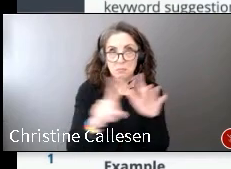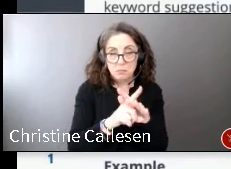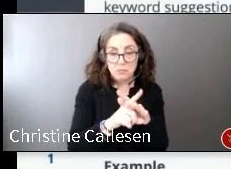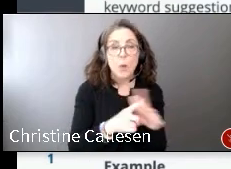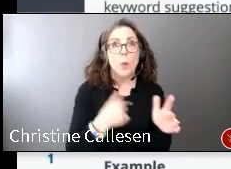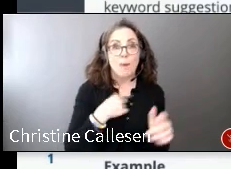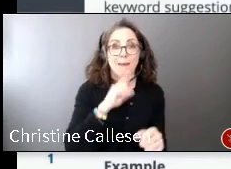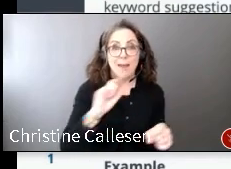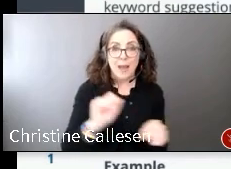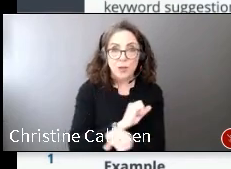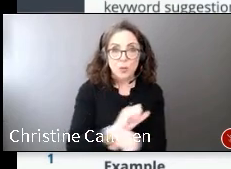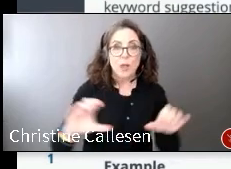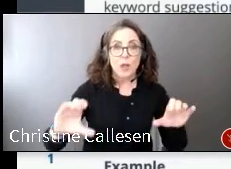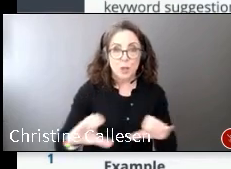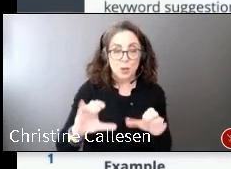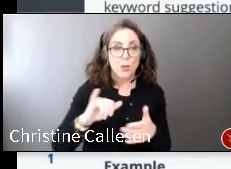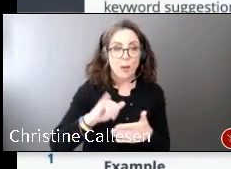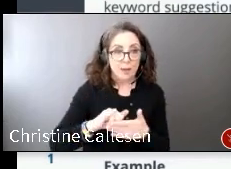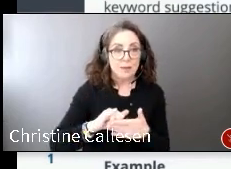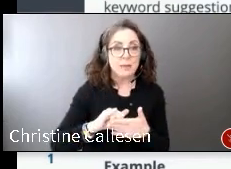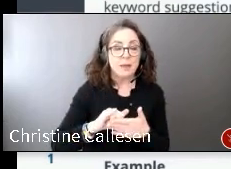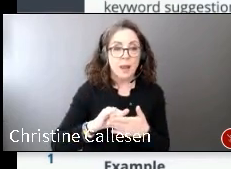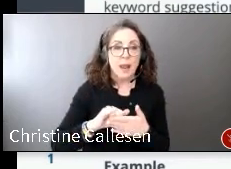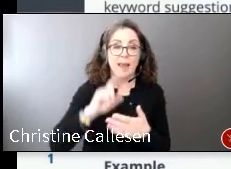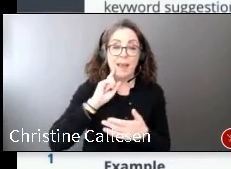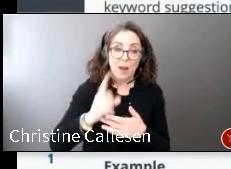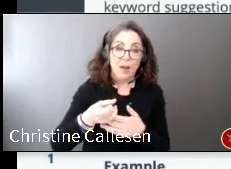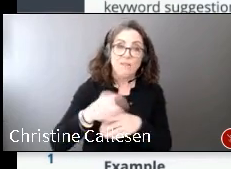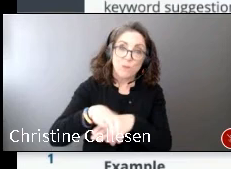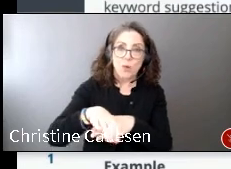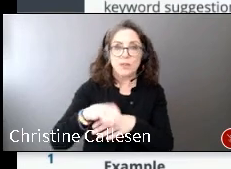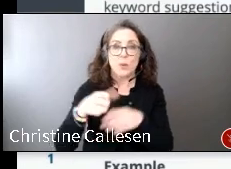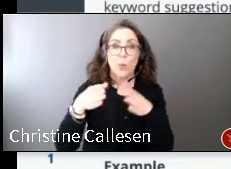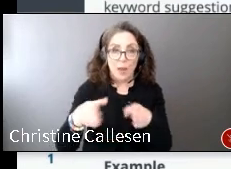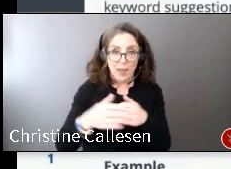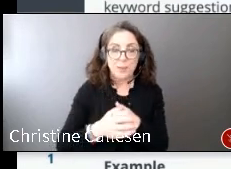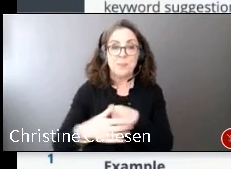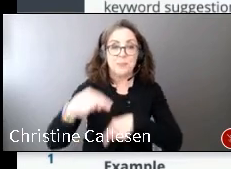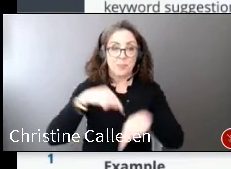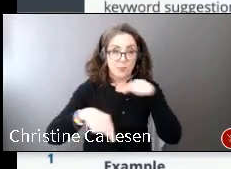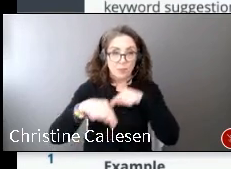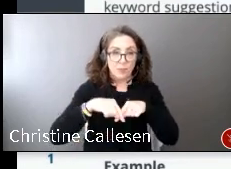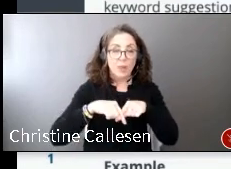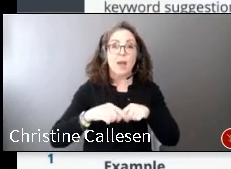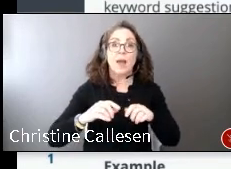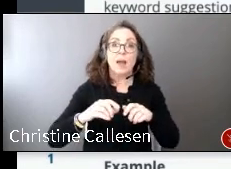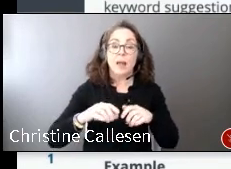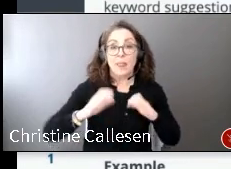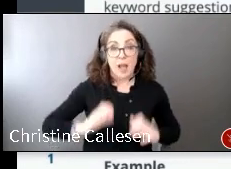could actually do it in a brute force way. So we can traverse through the customer